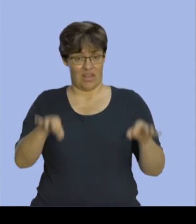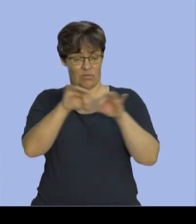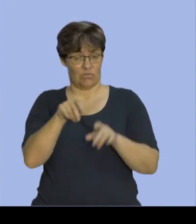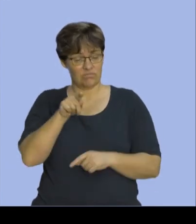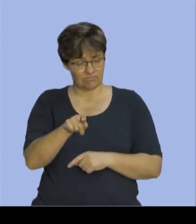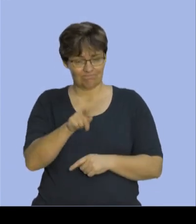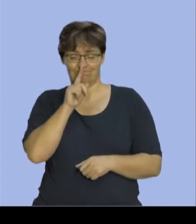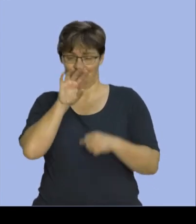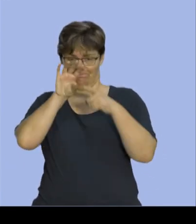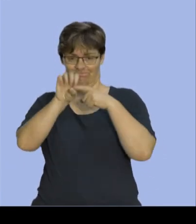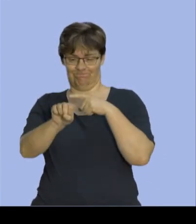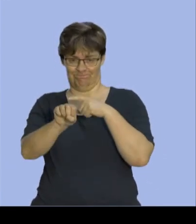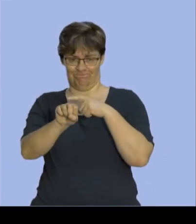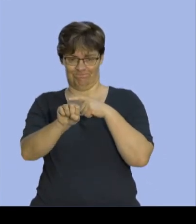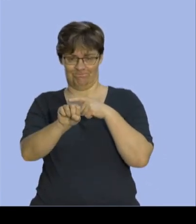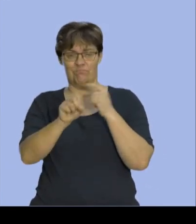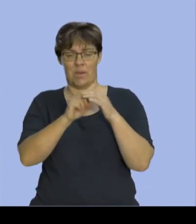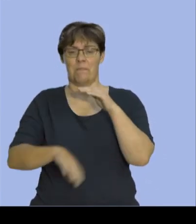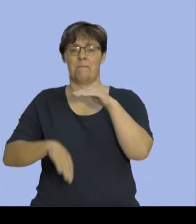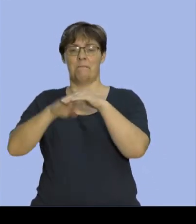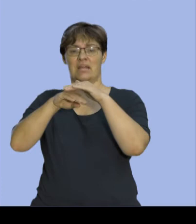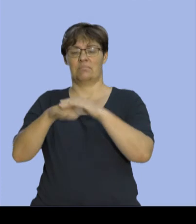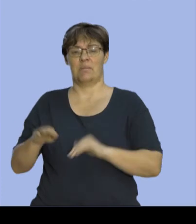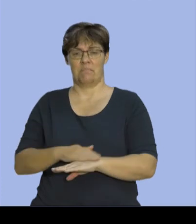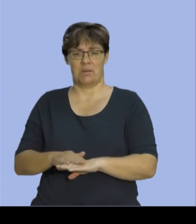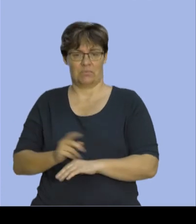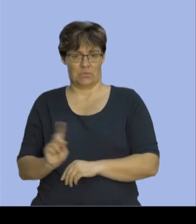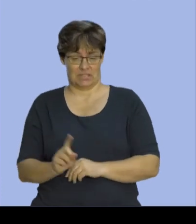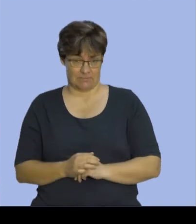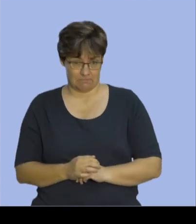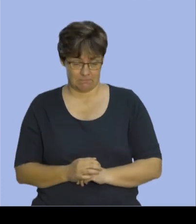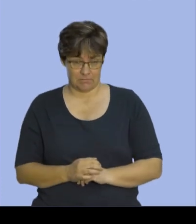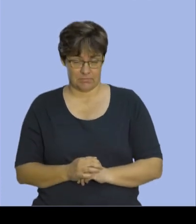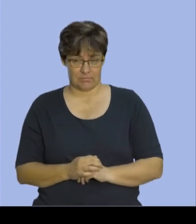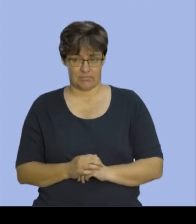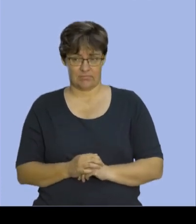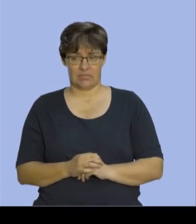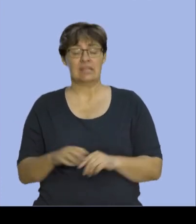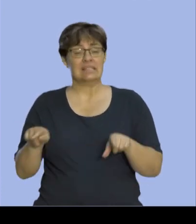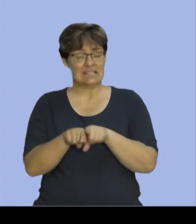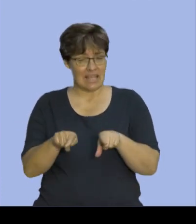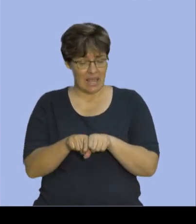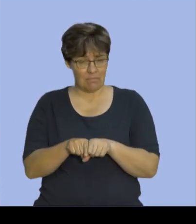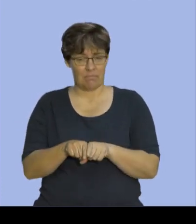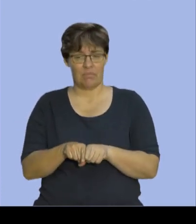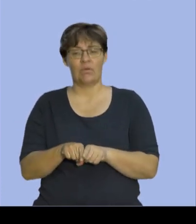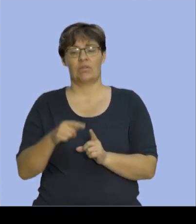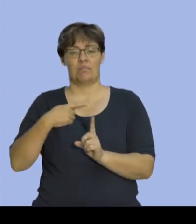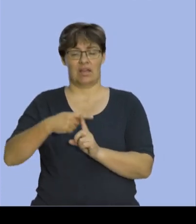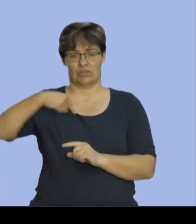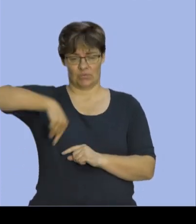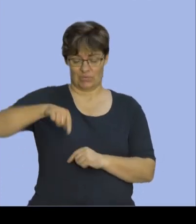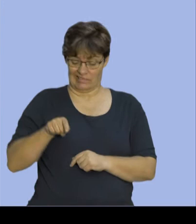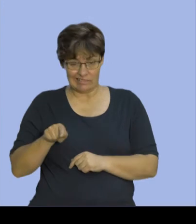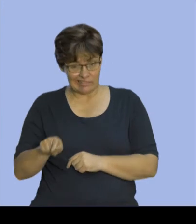normally determines what my maximum and my minimum values are, right? Similarly with this one here, it